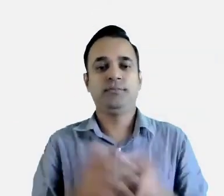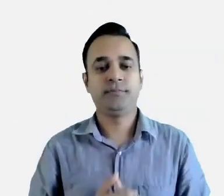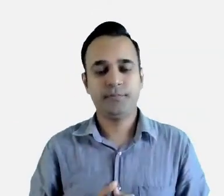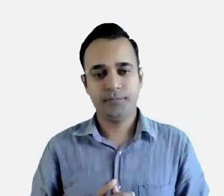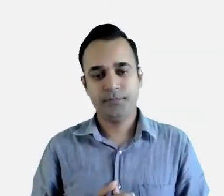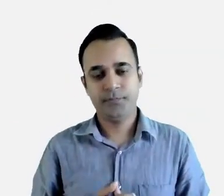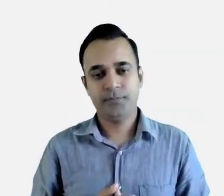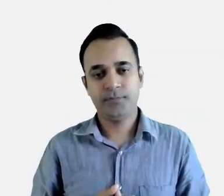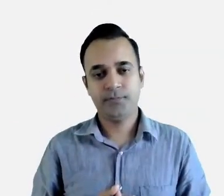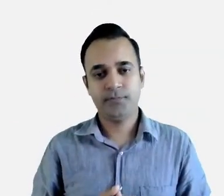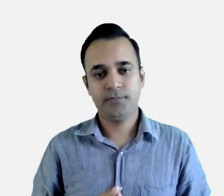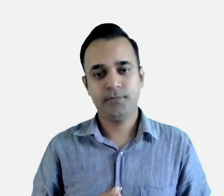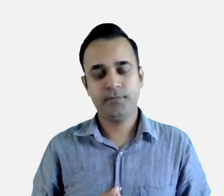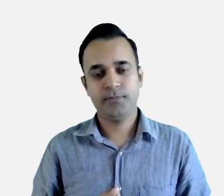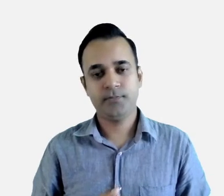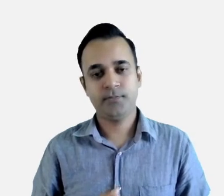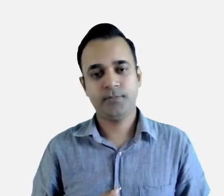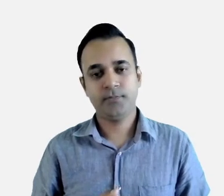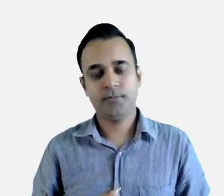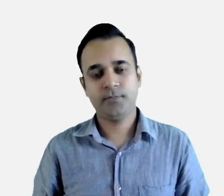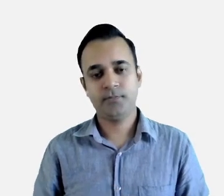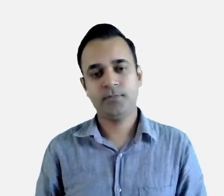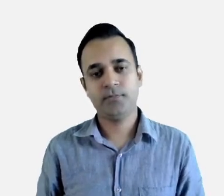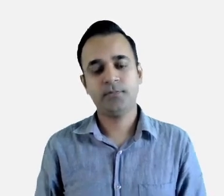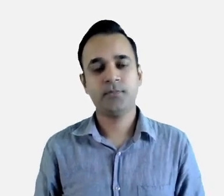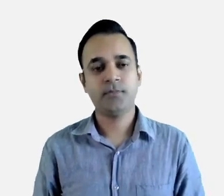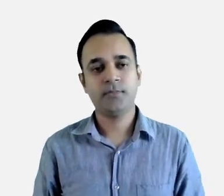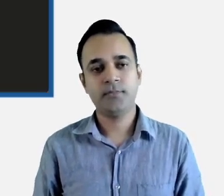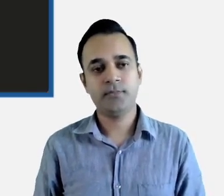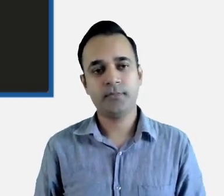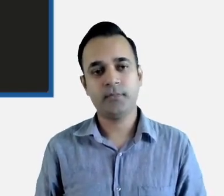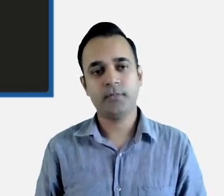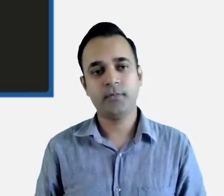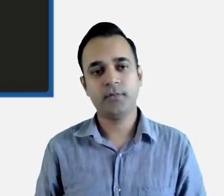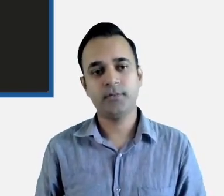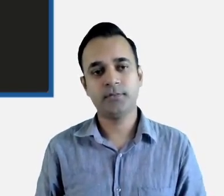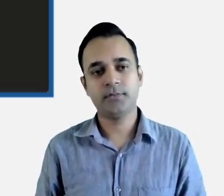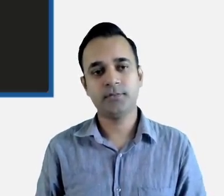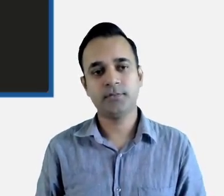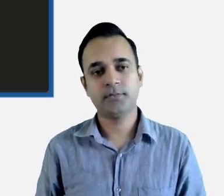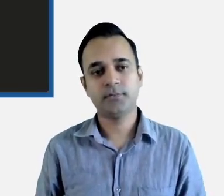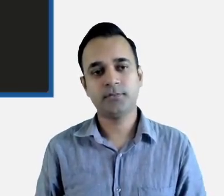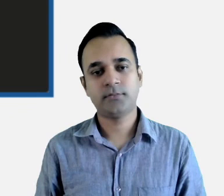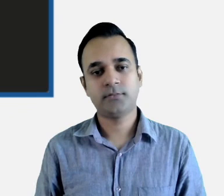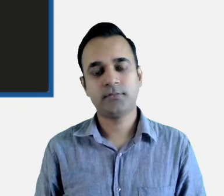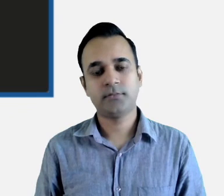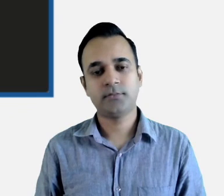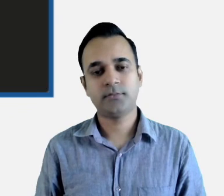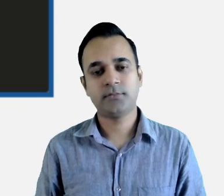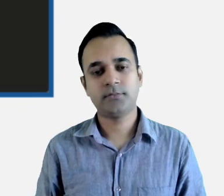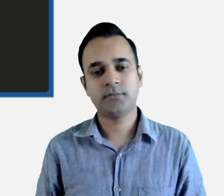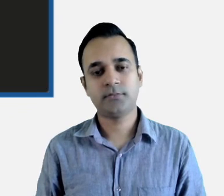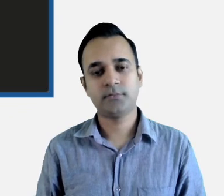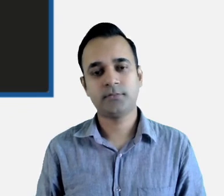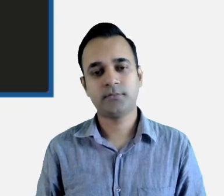Con mucho gusto. Tal vez hacer una reflexión sobre